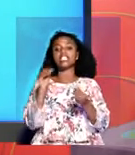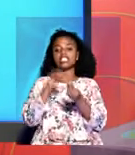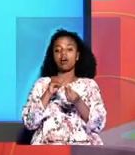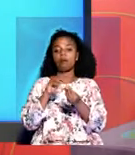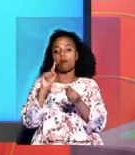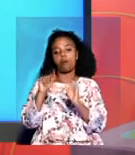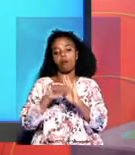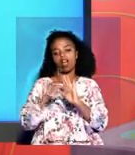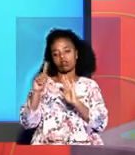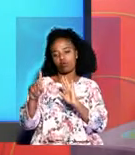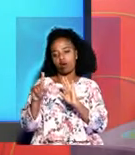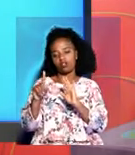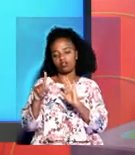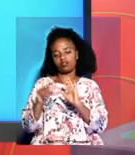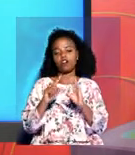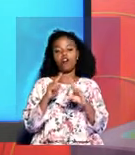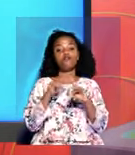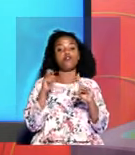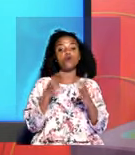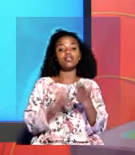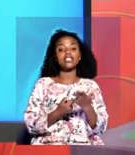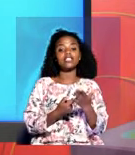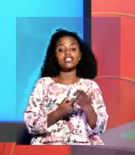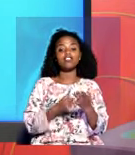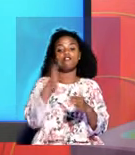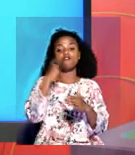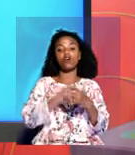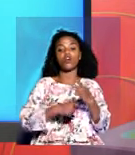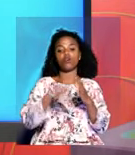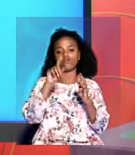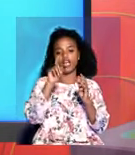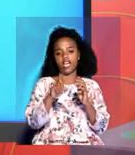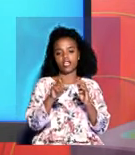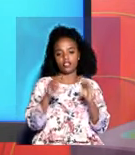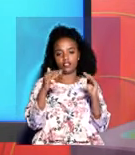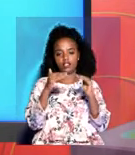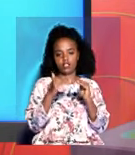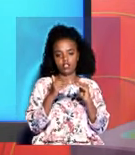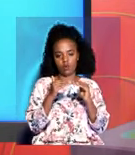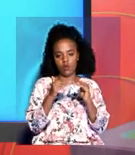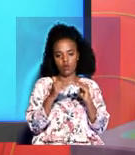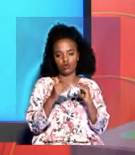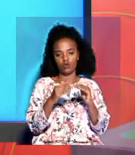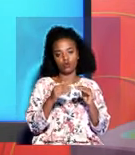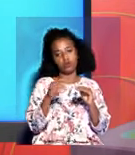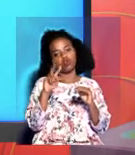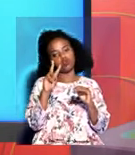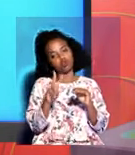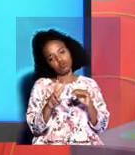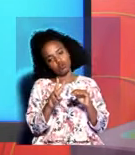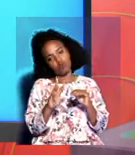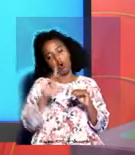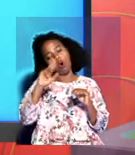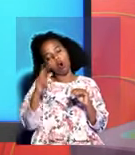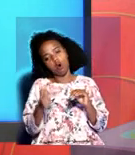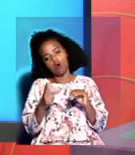gives. Therefore, from this, the value of x is, it is either 2